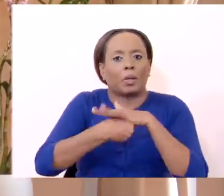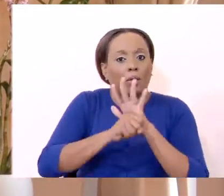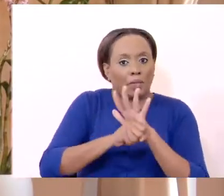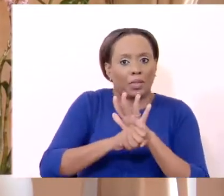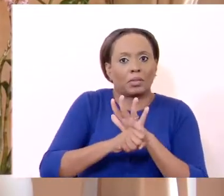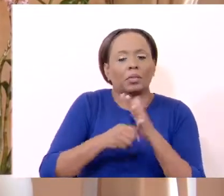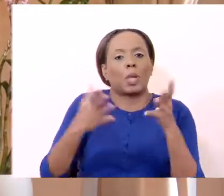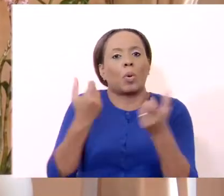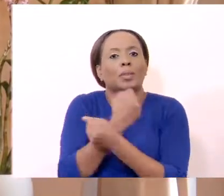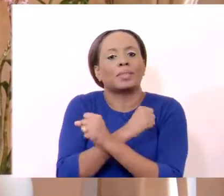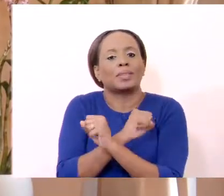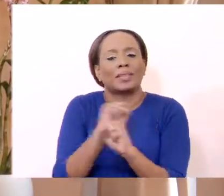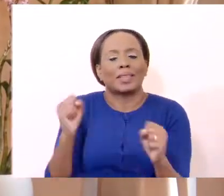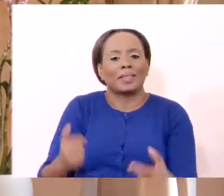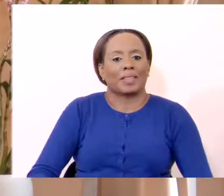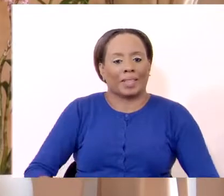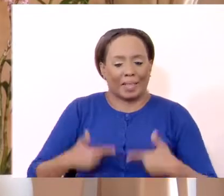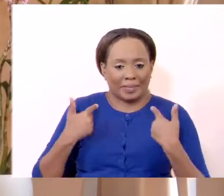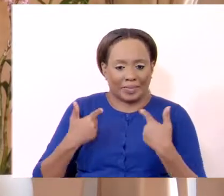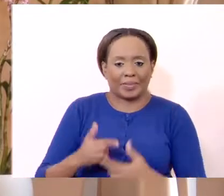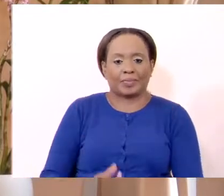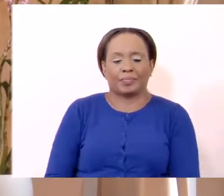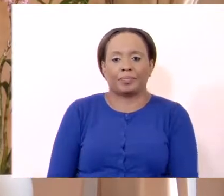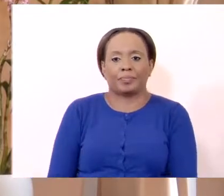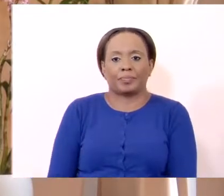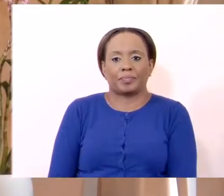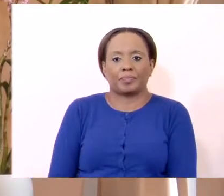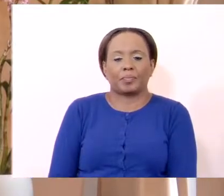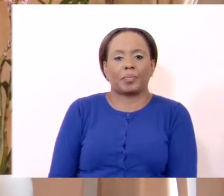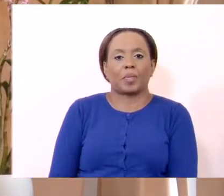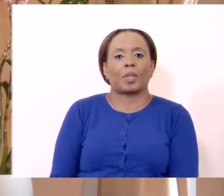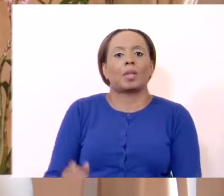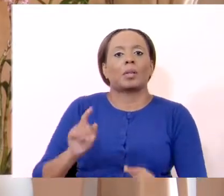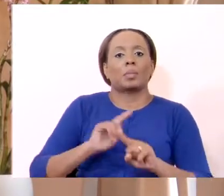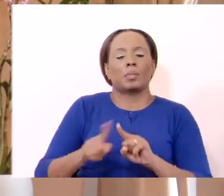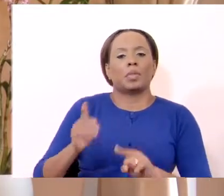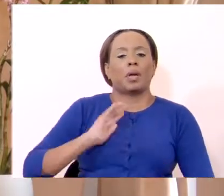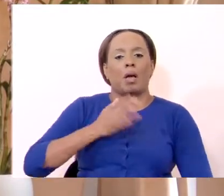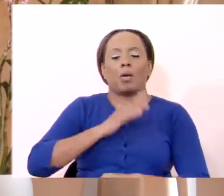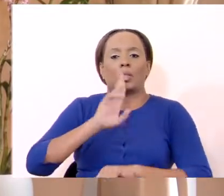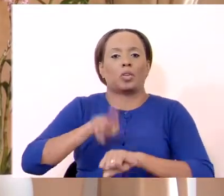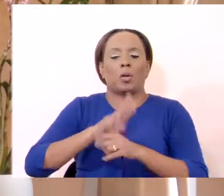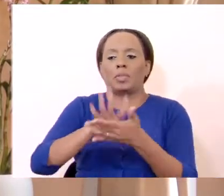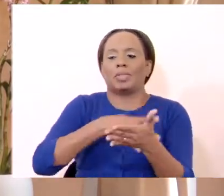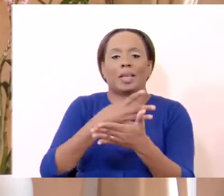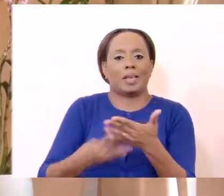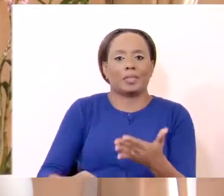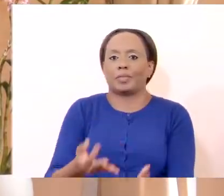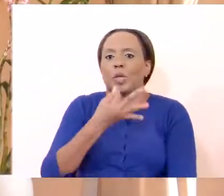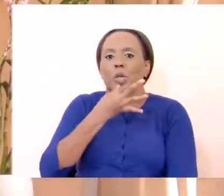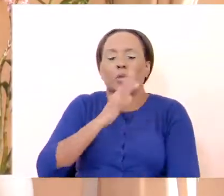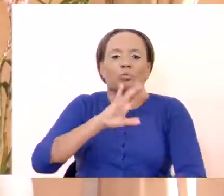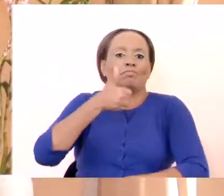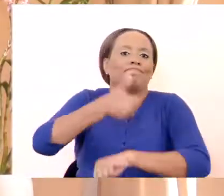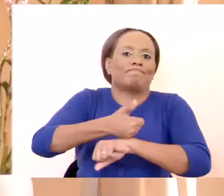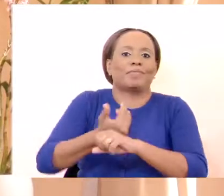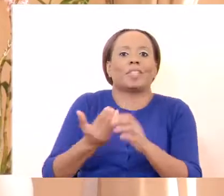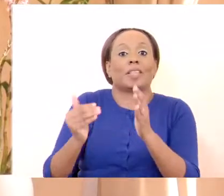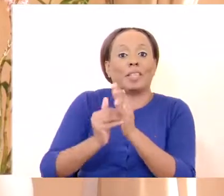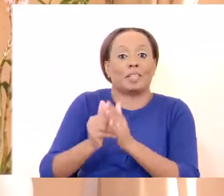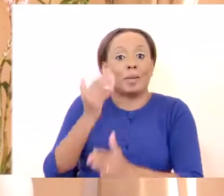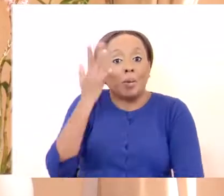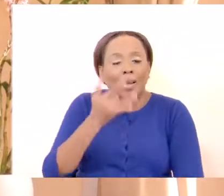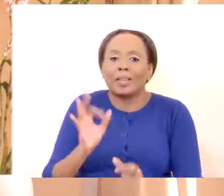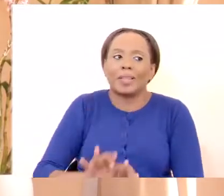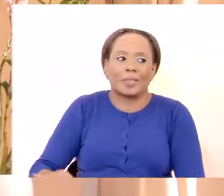and to save lives. But we will get back to our schedule within days, because it is important that we